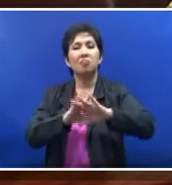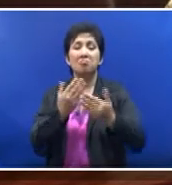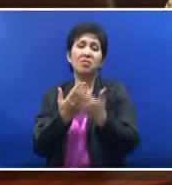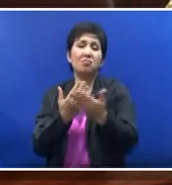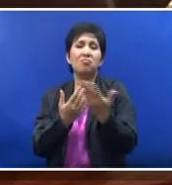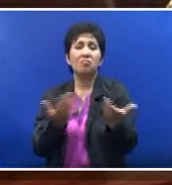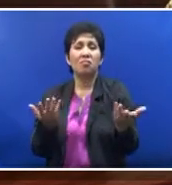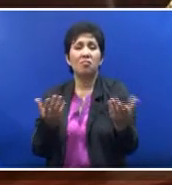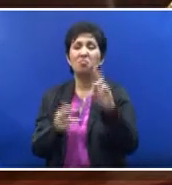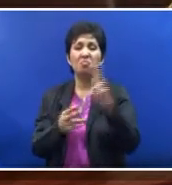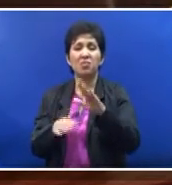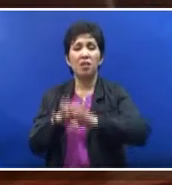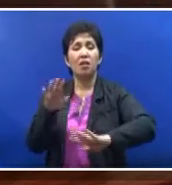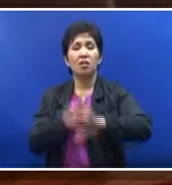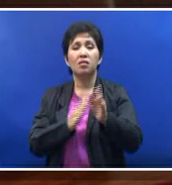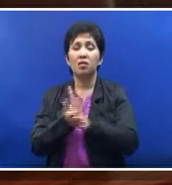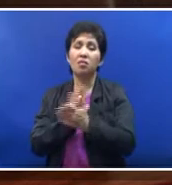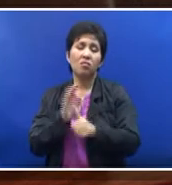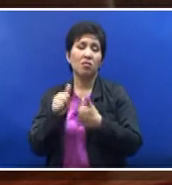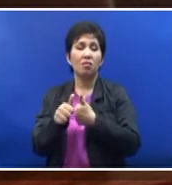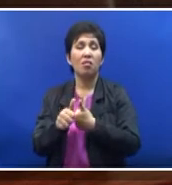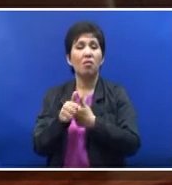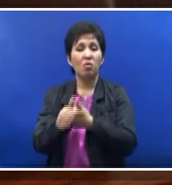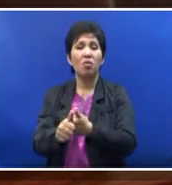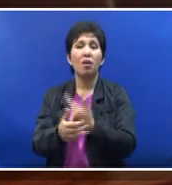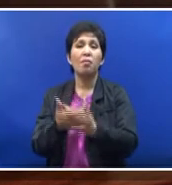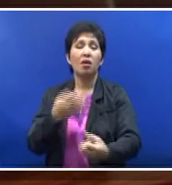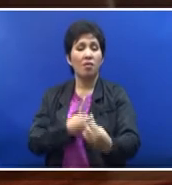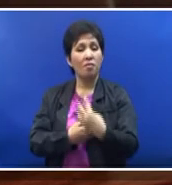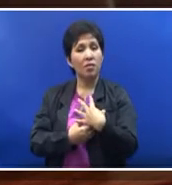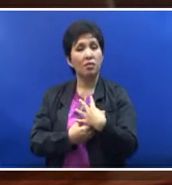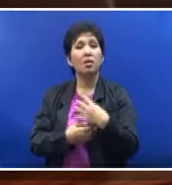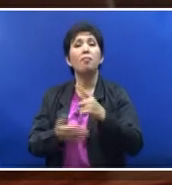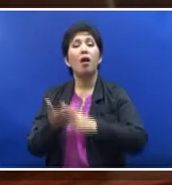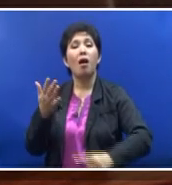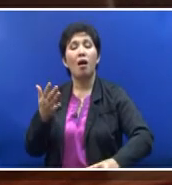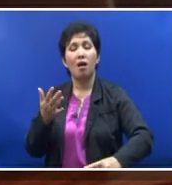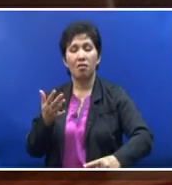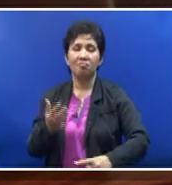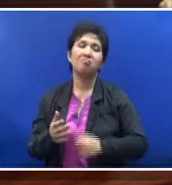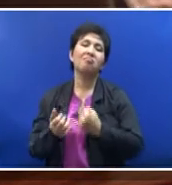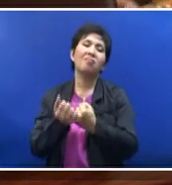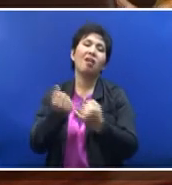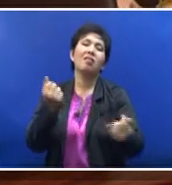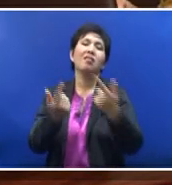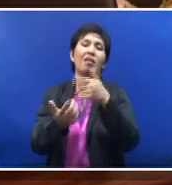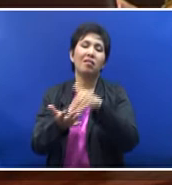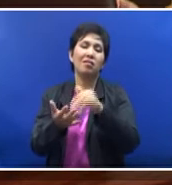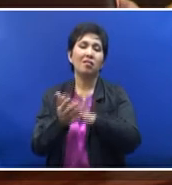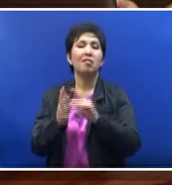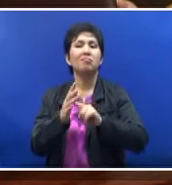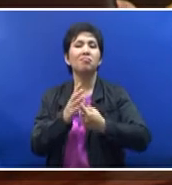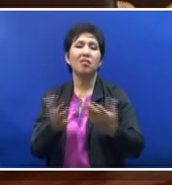it influenced the biological process. Okay? And then,